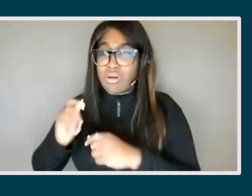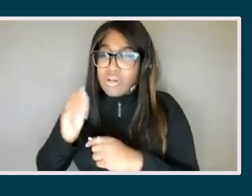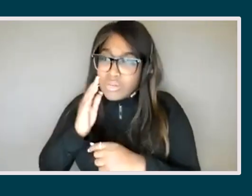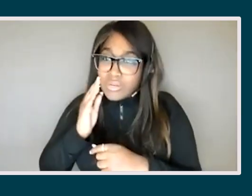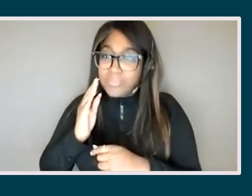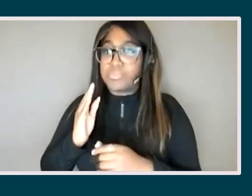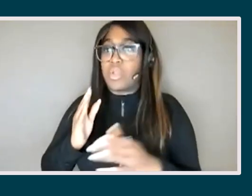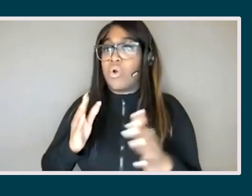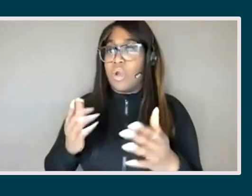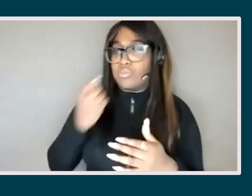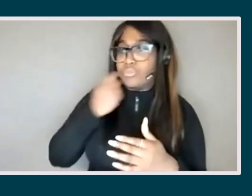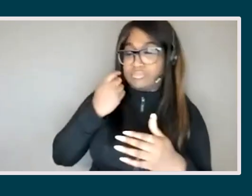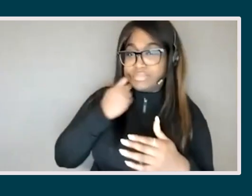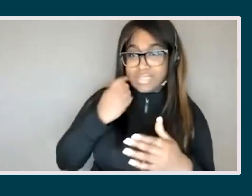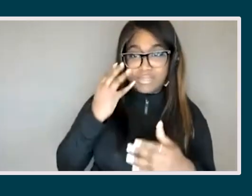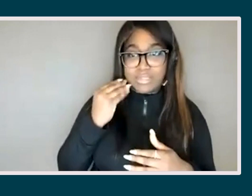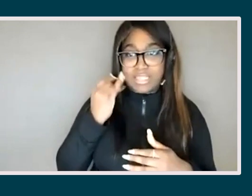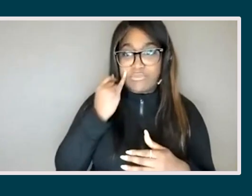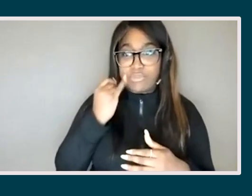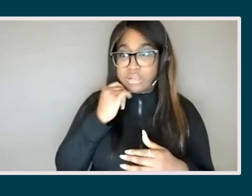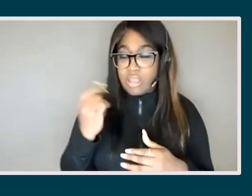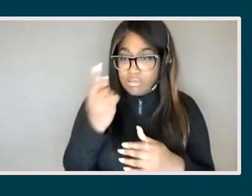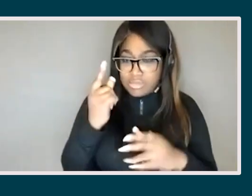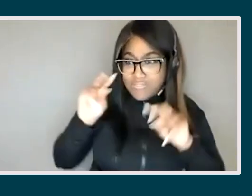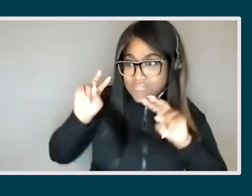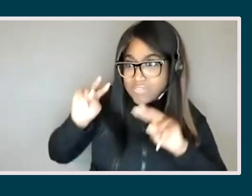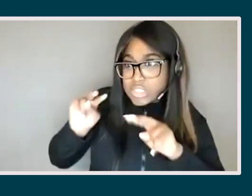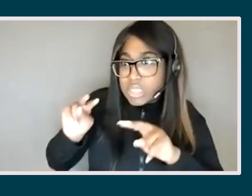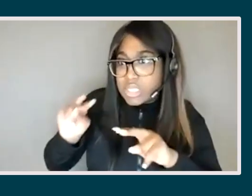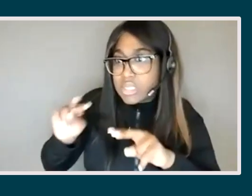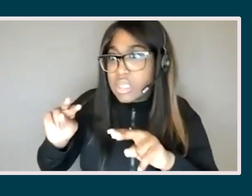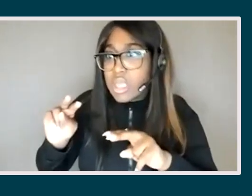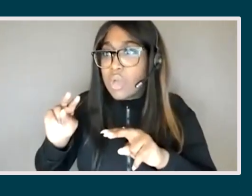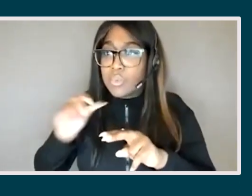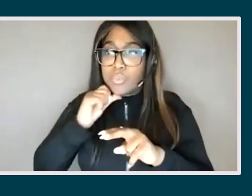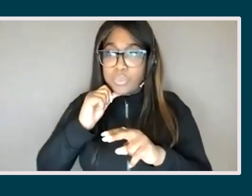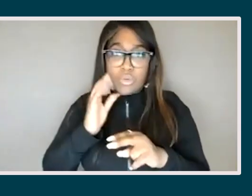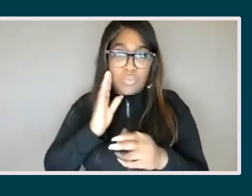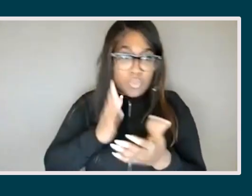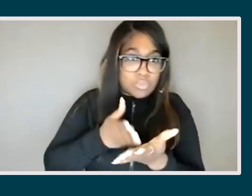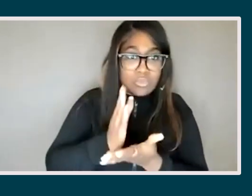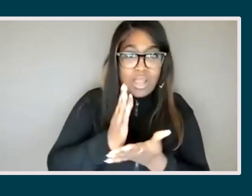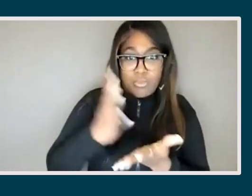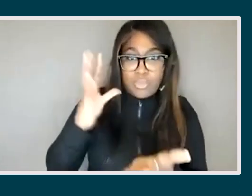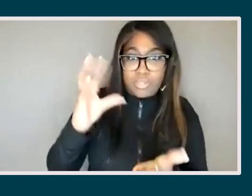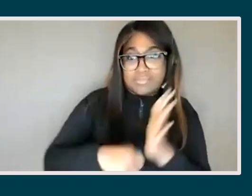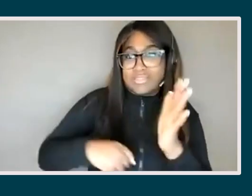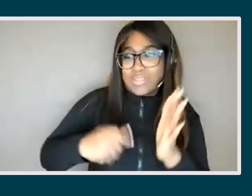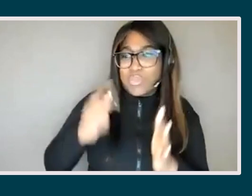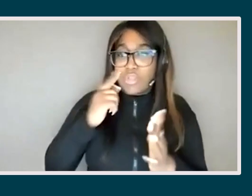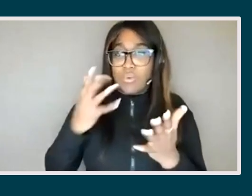experiencing lately, that if we do not remain vigilant, that we will not lose rights that we thought we had won.